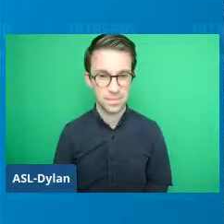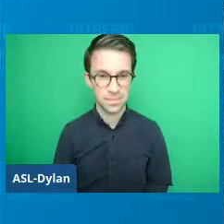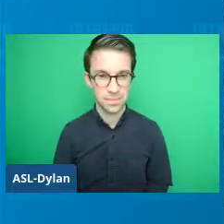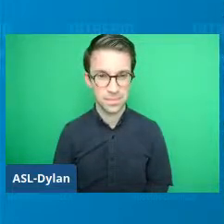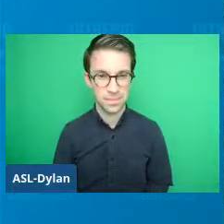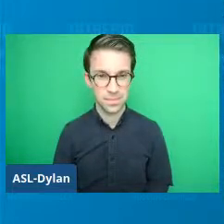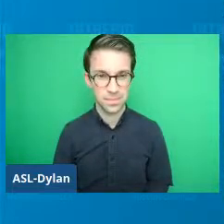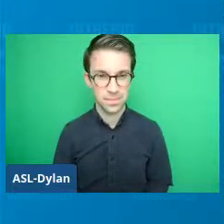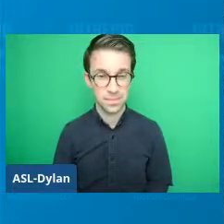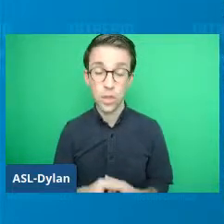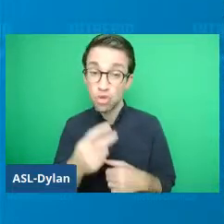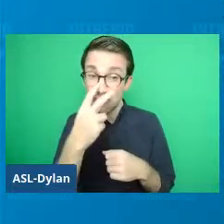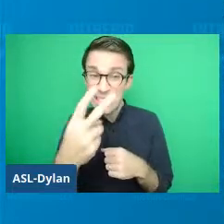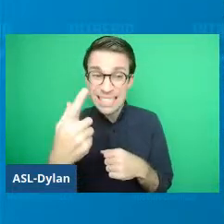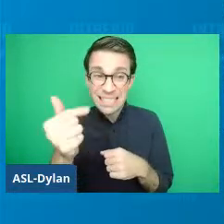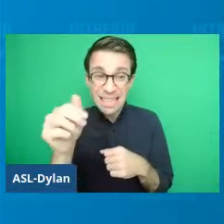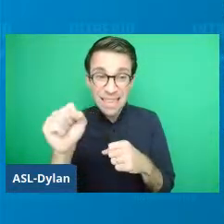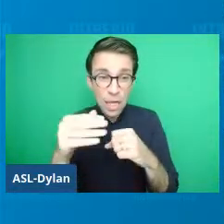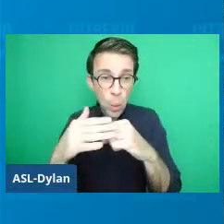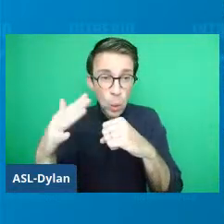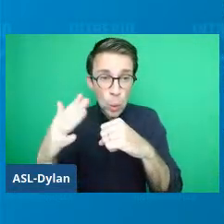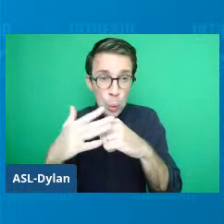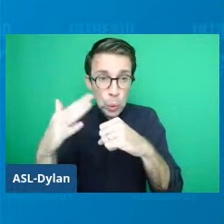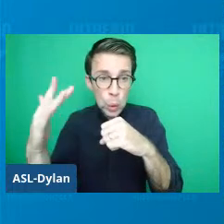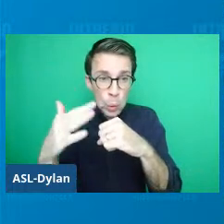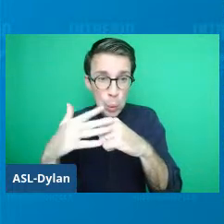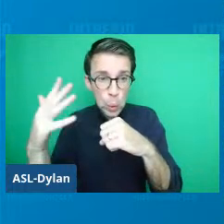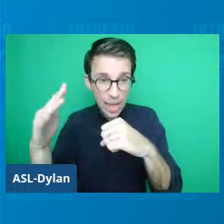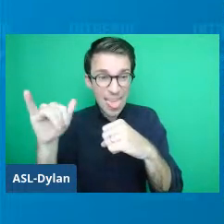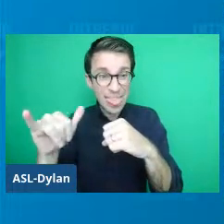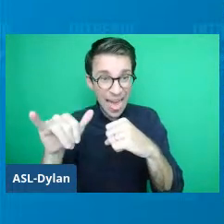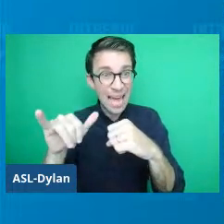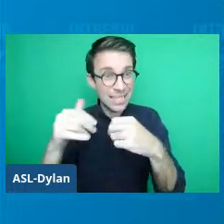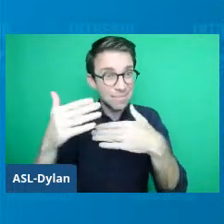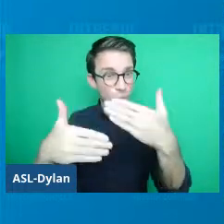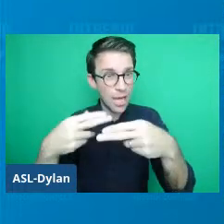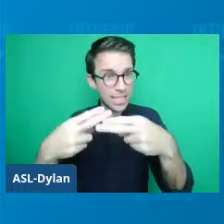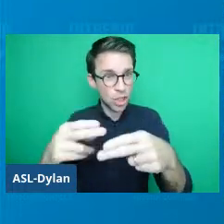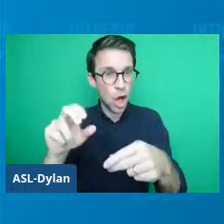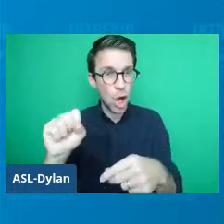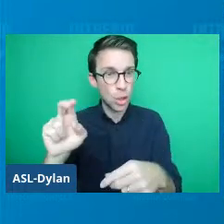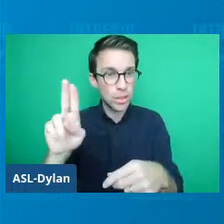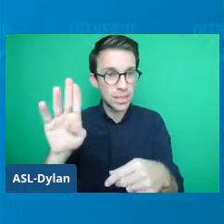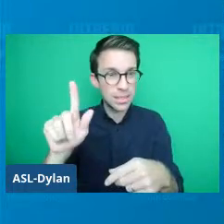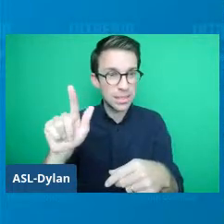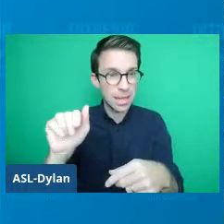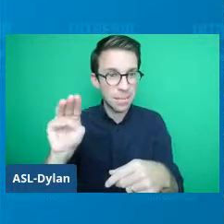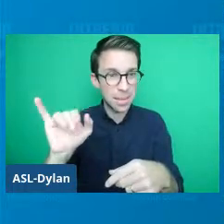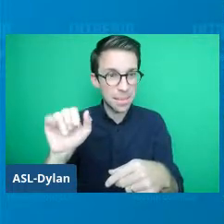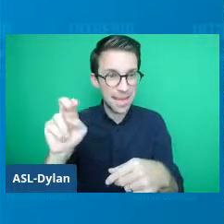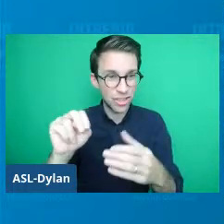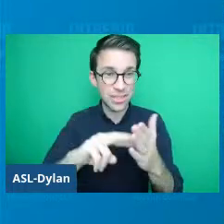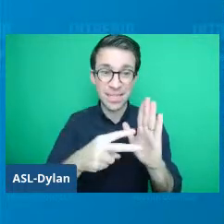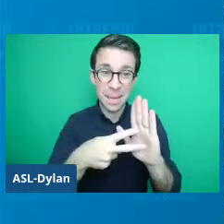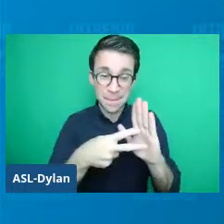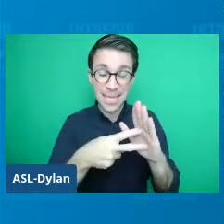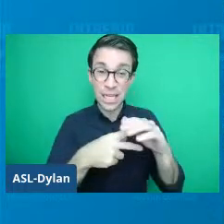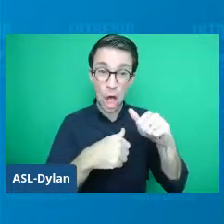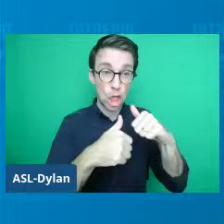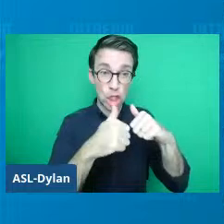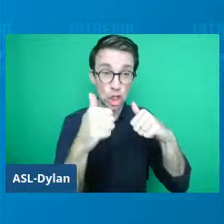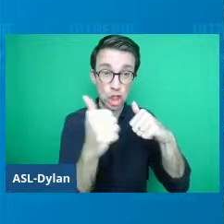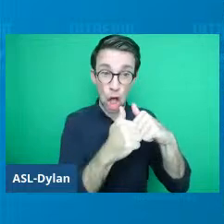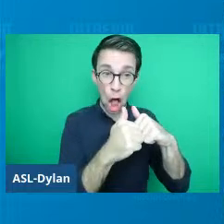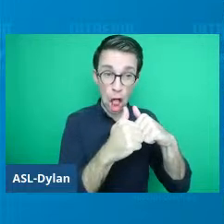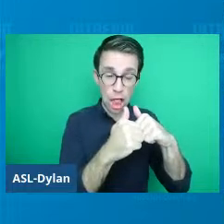The gas you see coming off of the comet is part of the process of sublimation. That is, a substance going straight from its solid phase